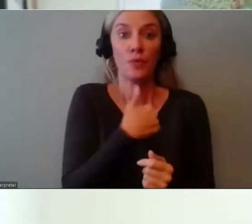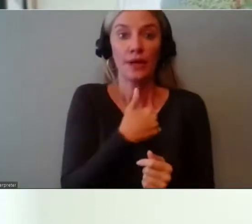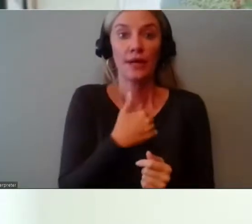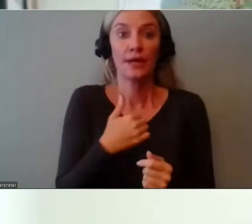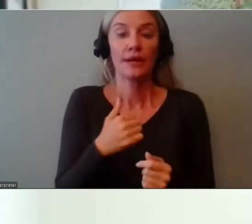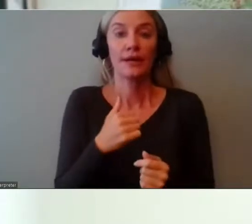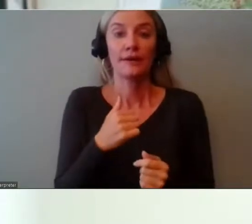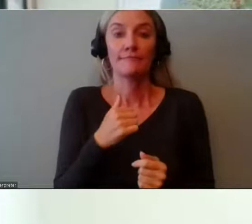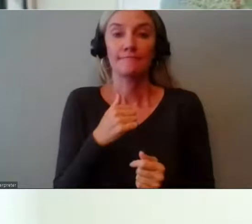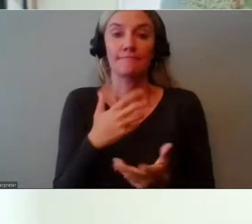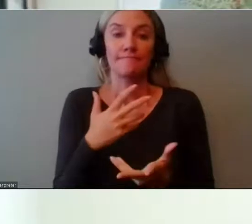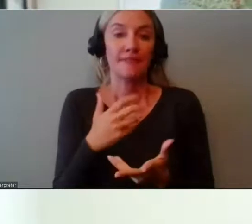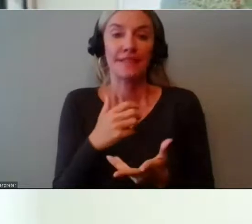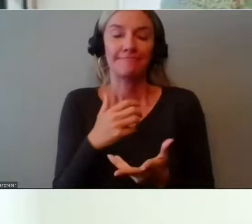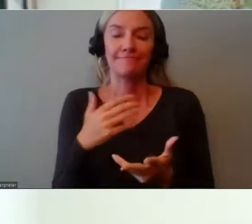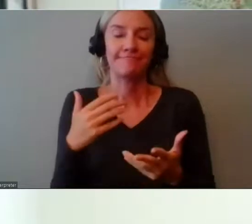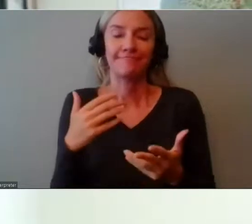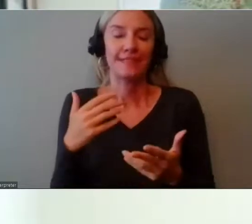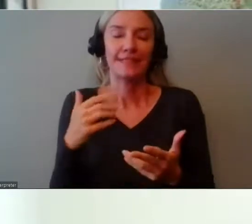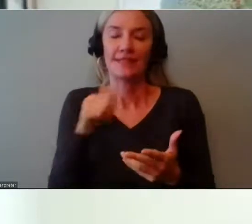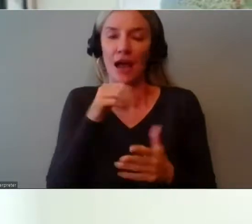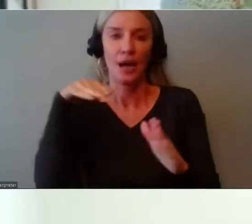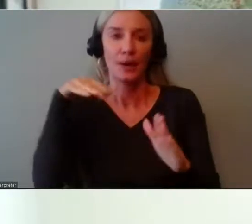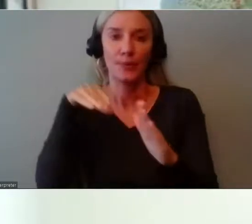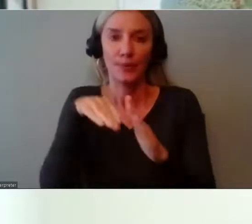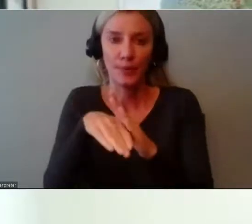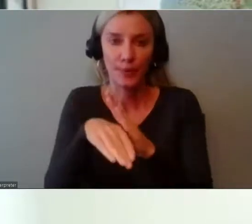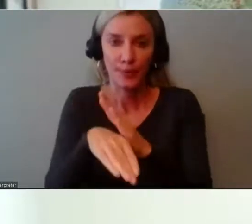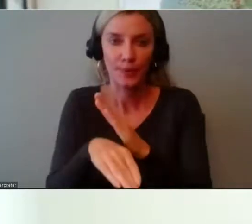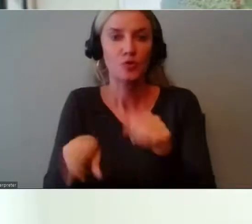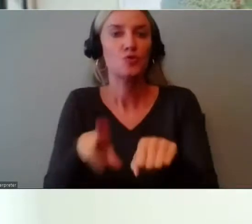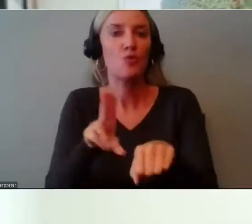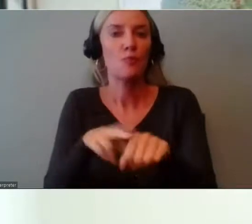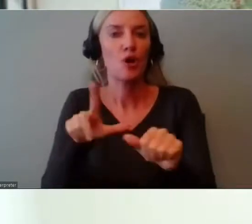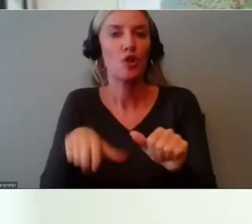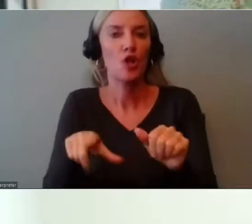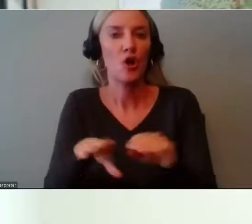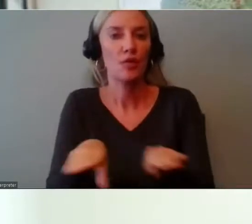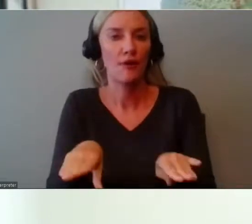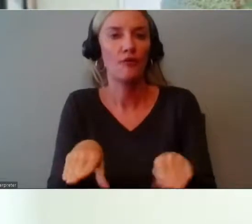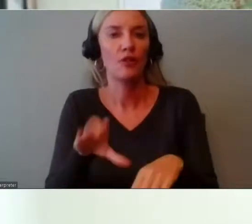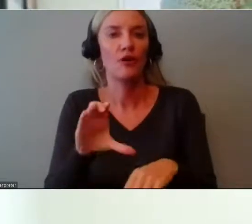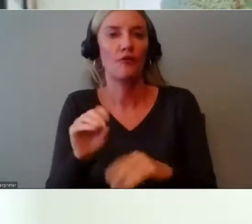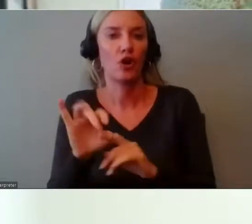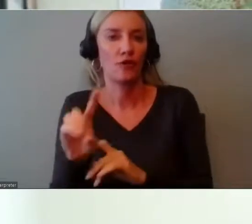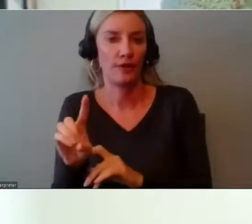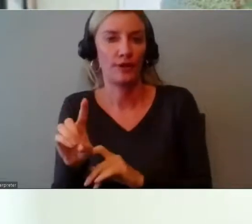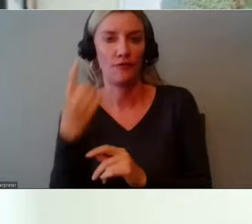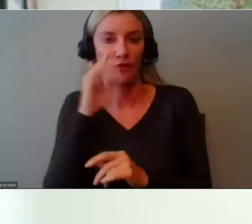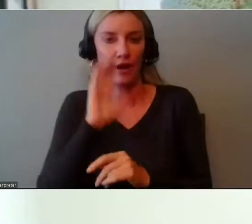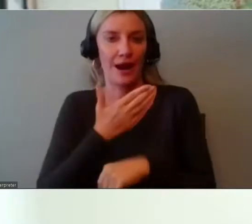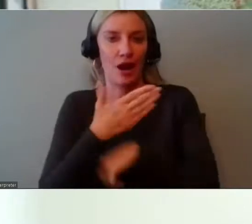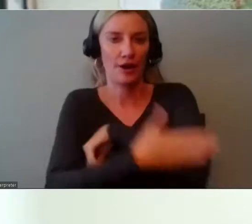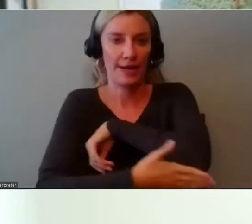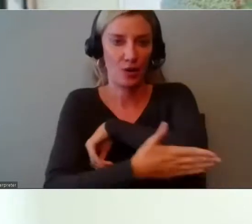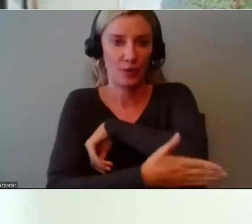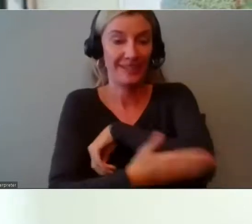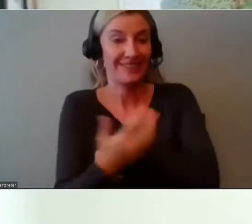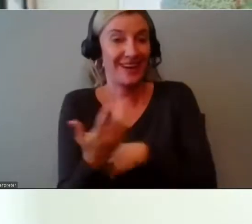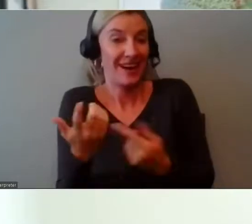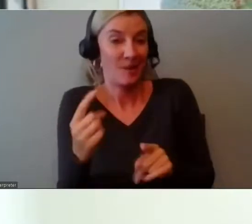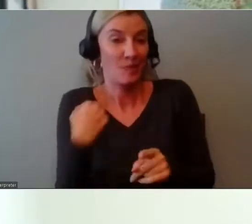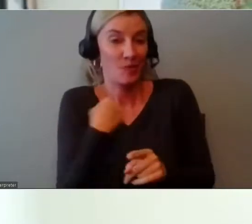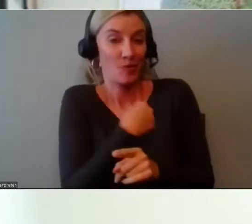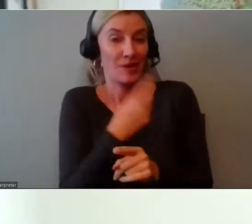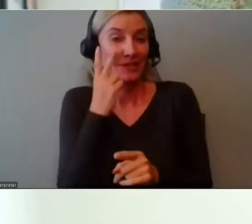down to the normal low levels of COVID incidence in our county. And we started showing an increase